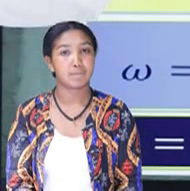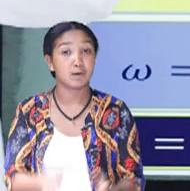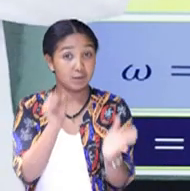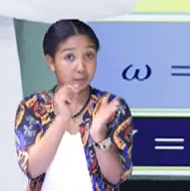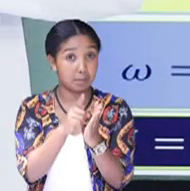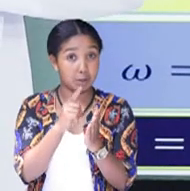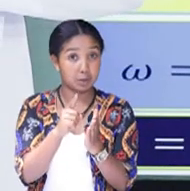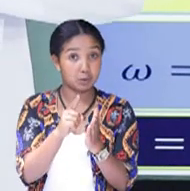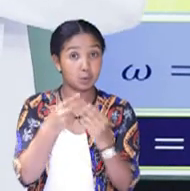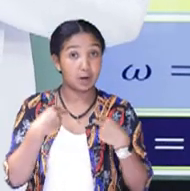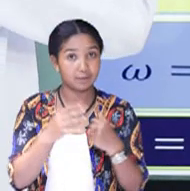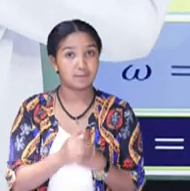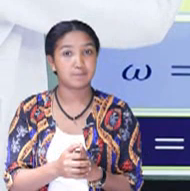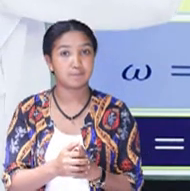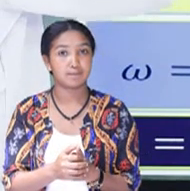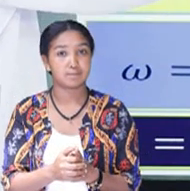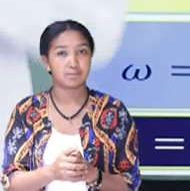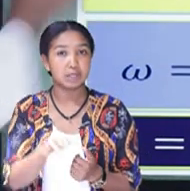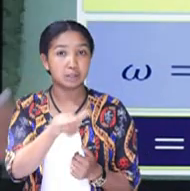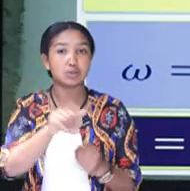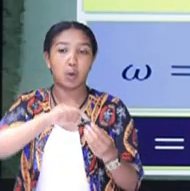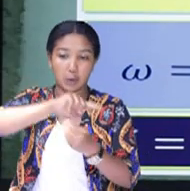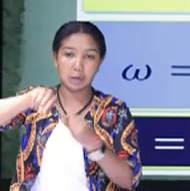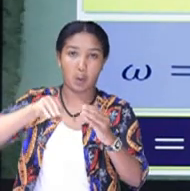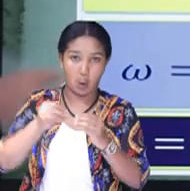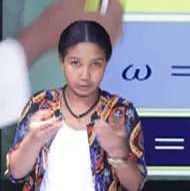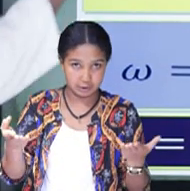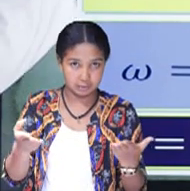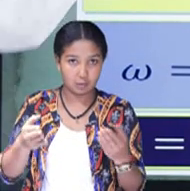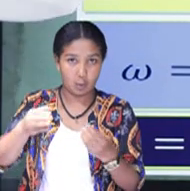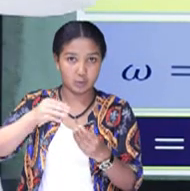For example, you could have such a rotating object.